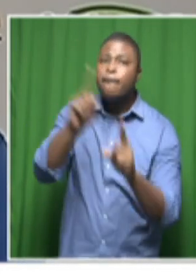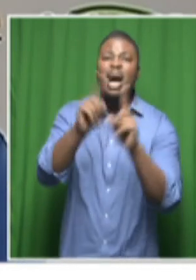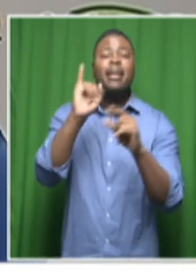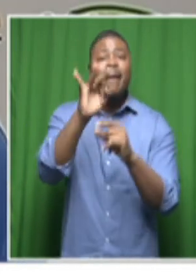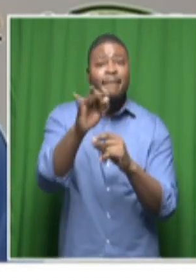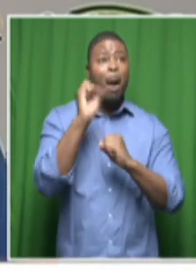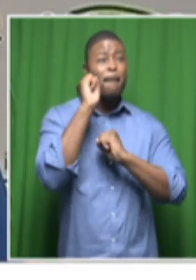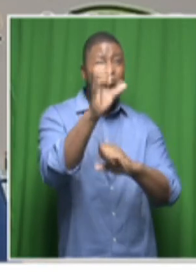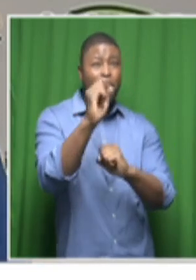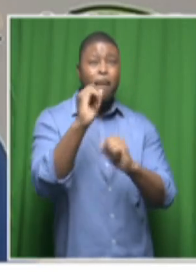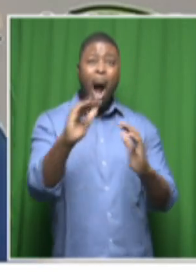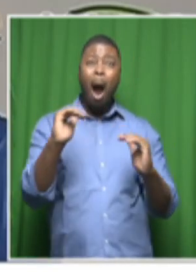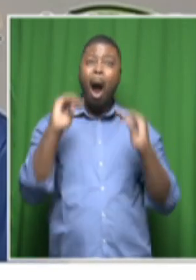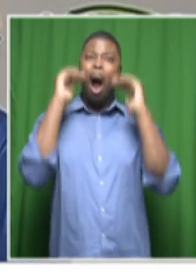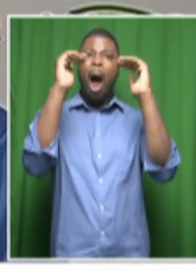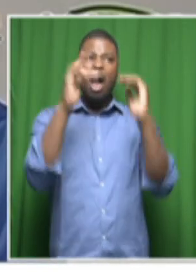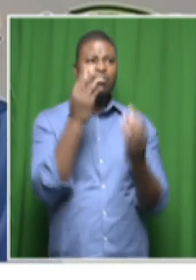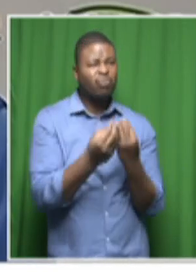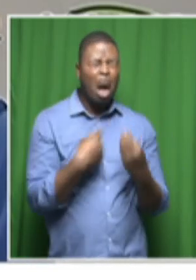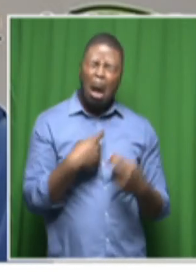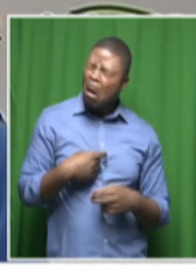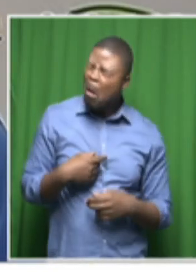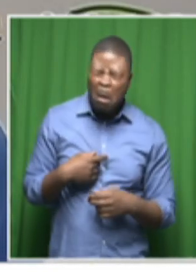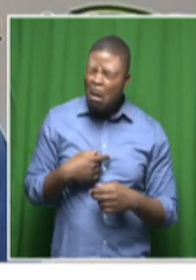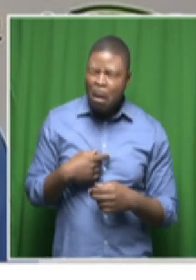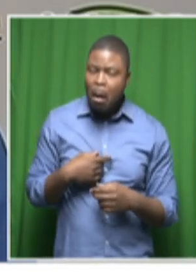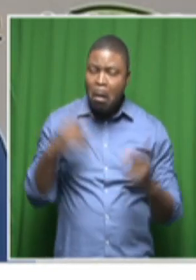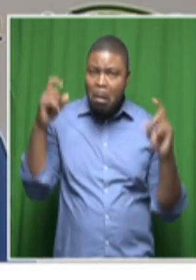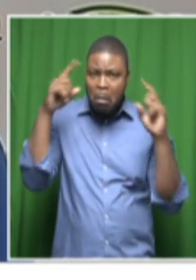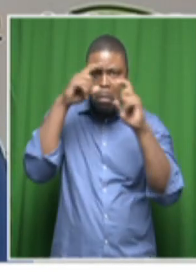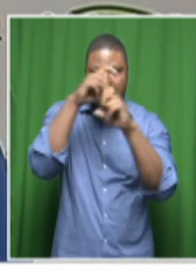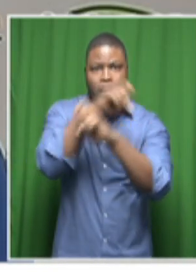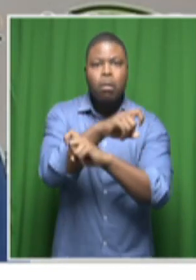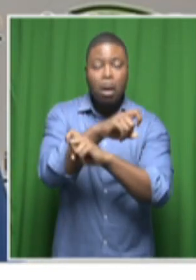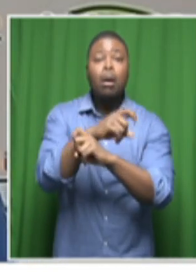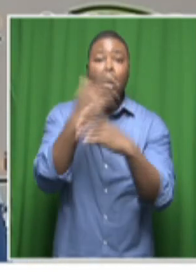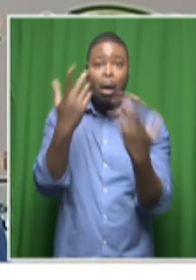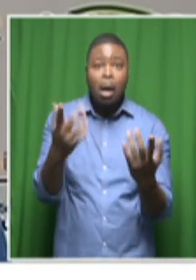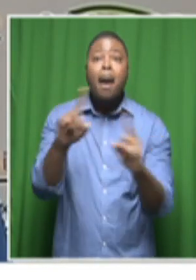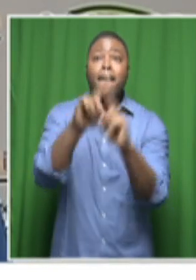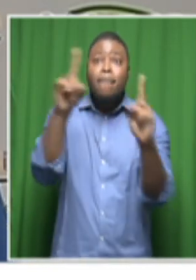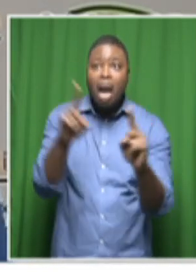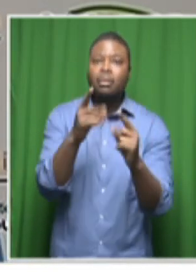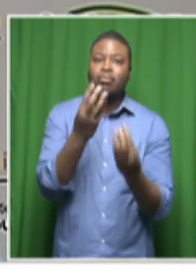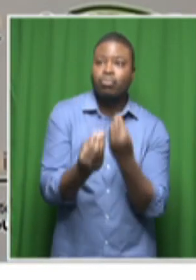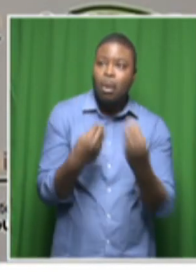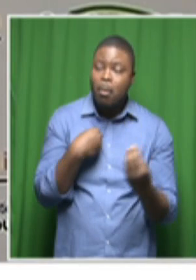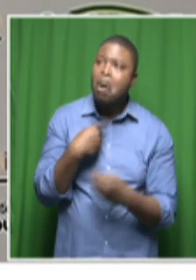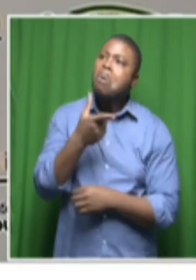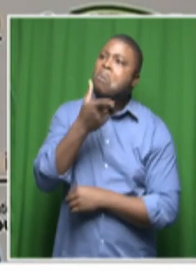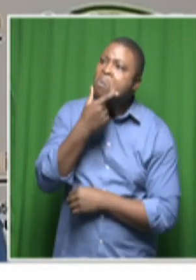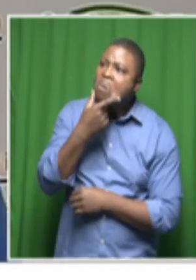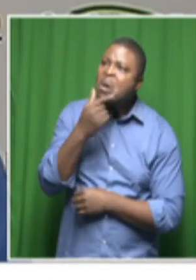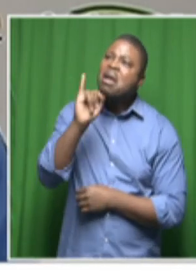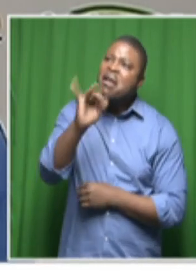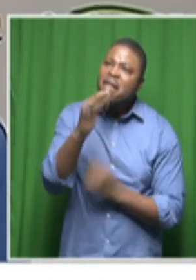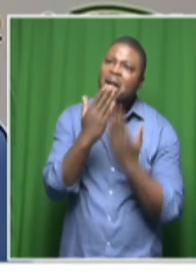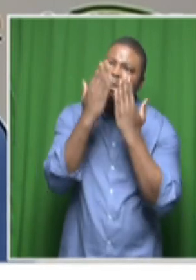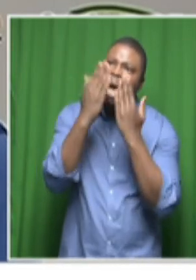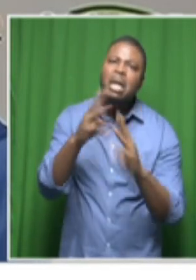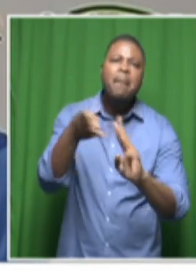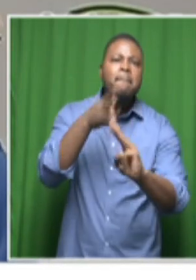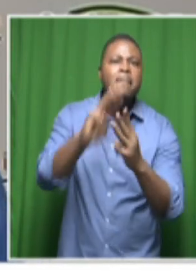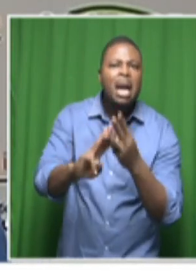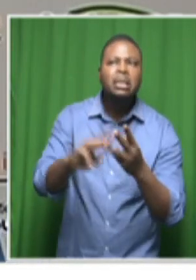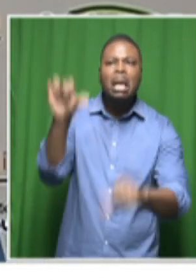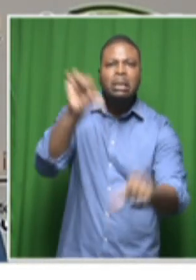understand, farming, water, that is things that they understand. So then they start saying, okay, well, if I do the basics right, if I do my maths, if I do my science, then I'll